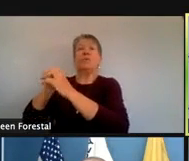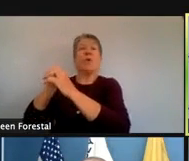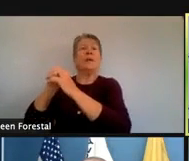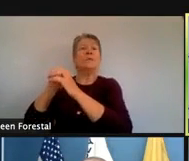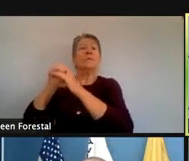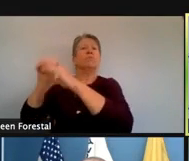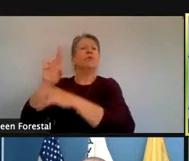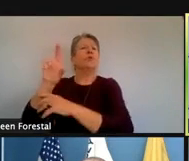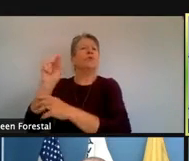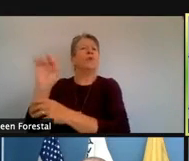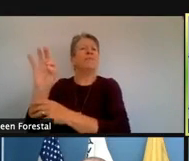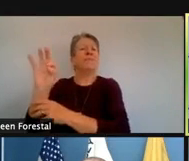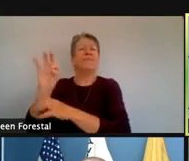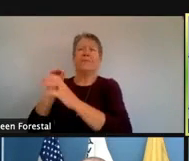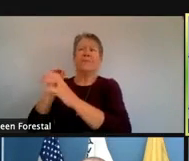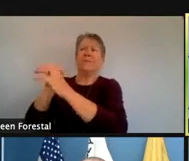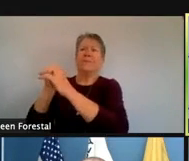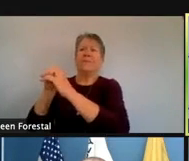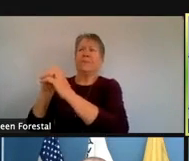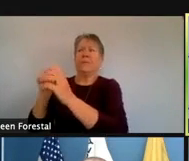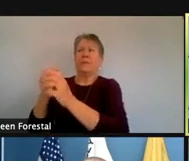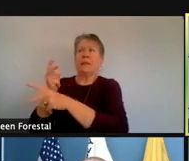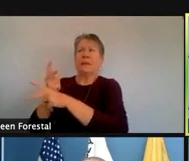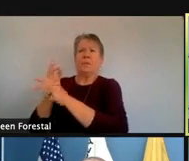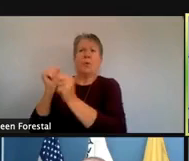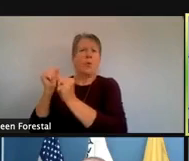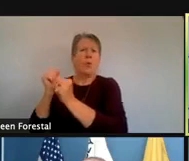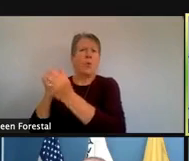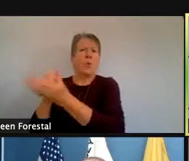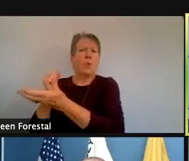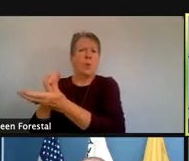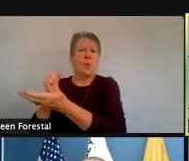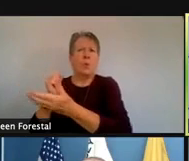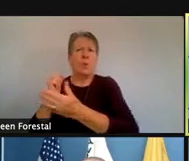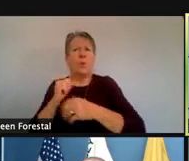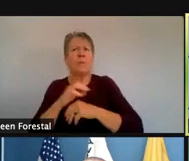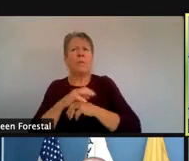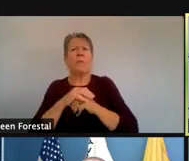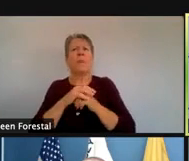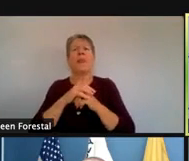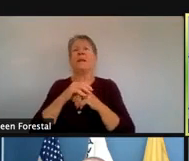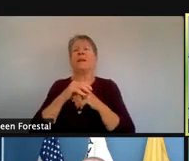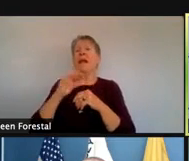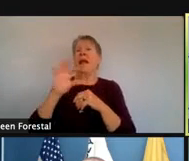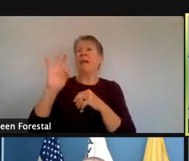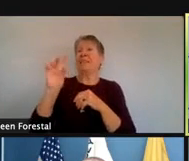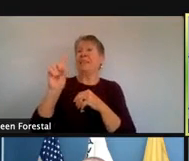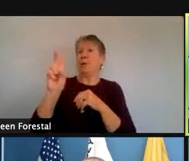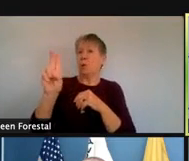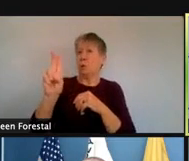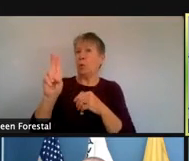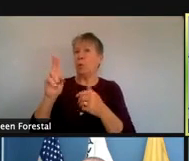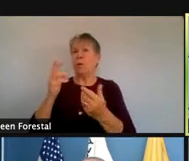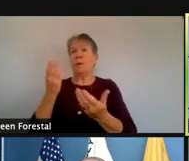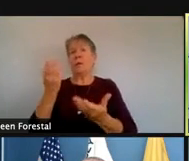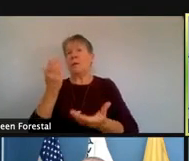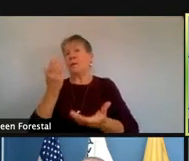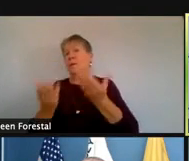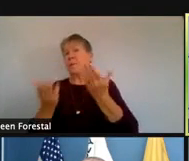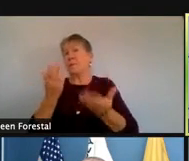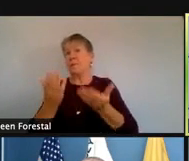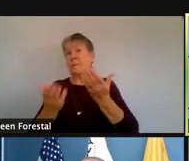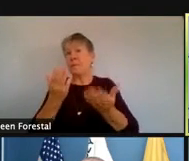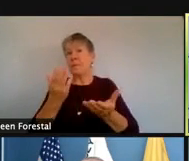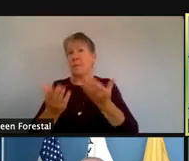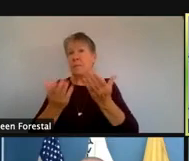And we know that the FDA may issue an EUA, an emergency use authorization, again by the end of the year or the